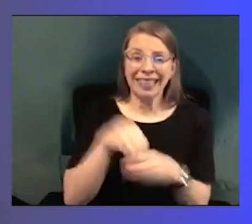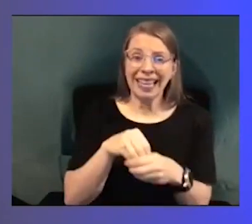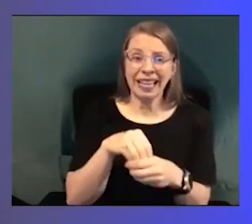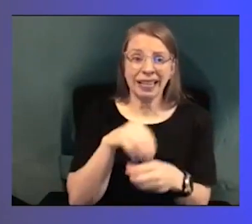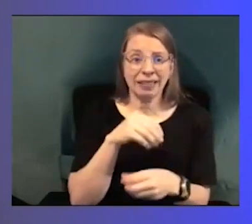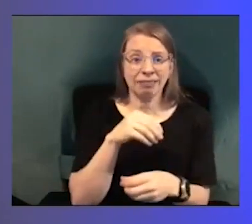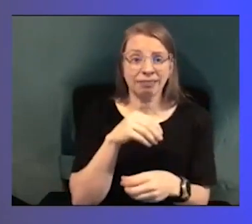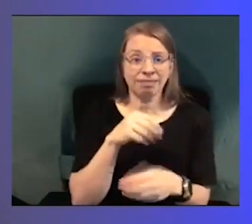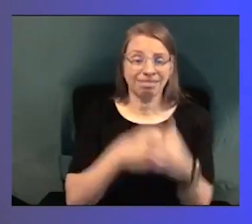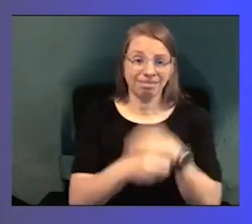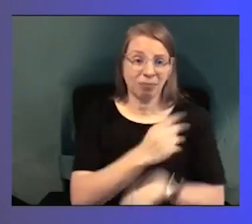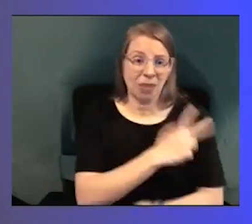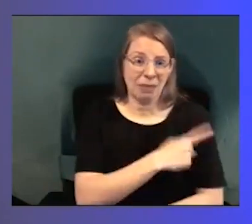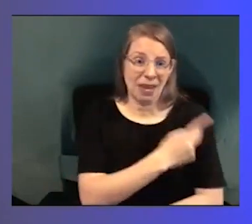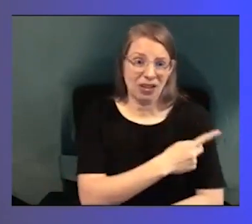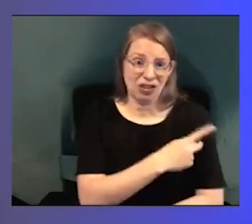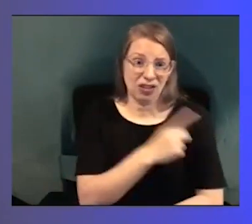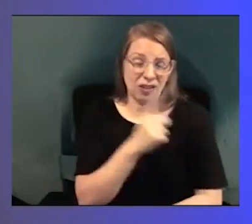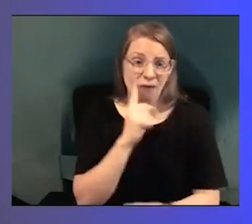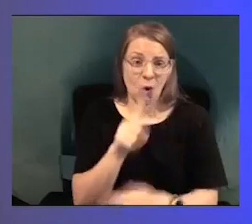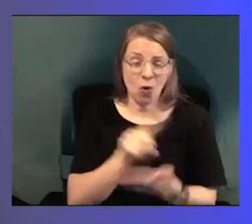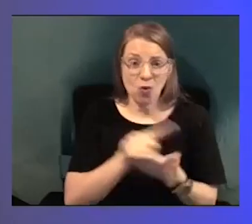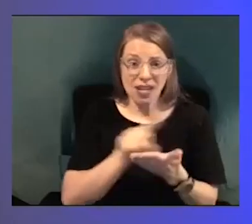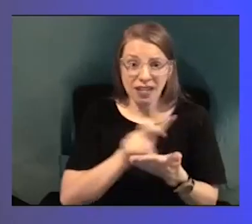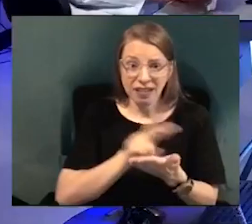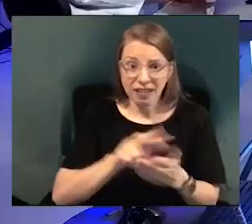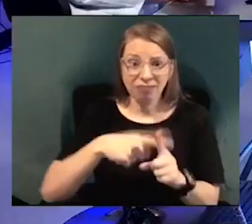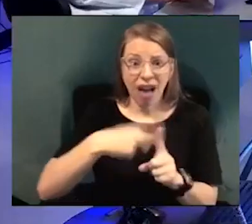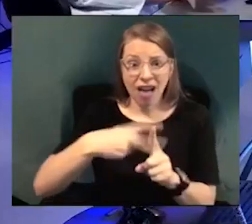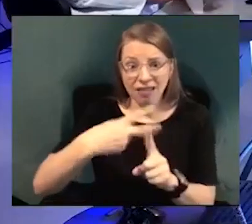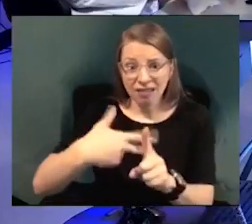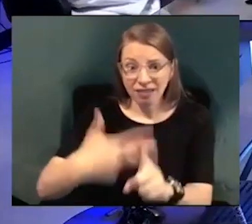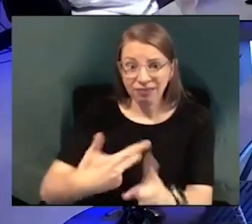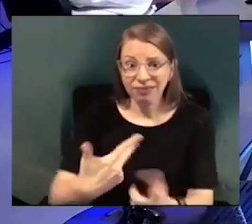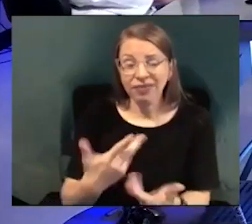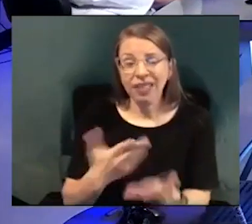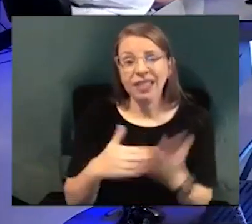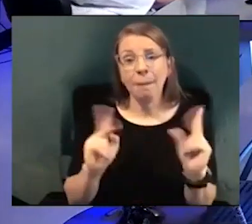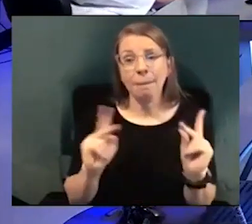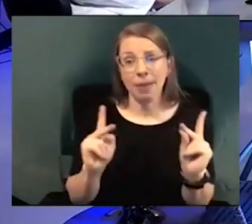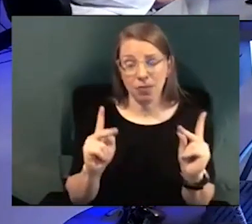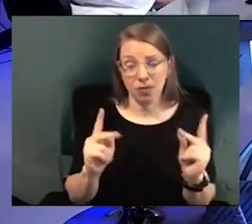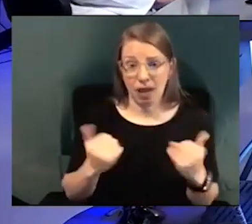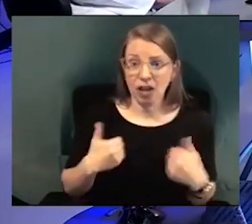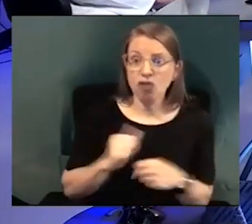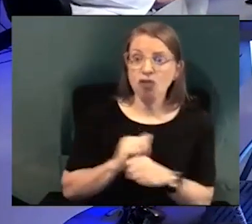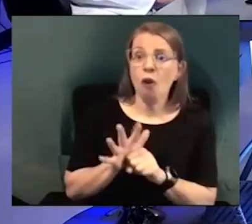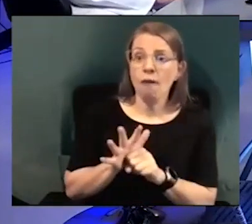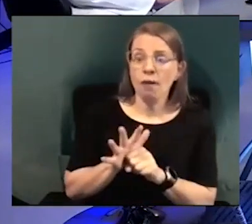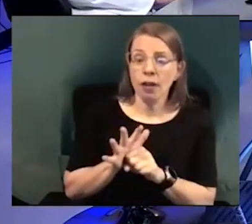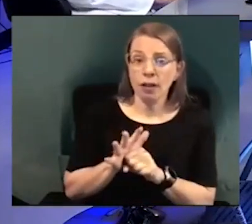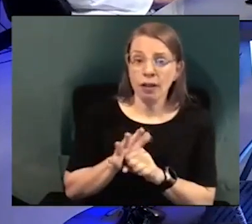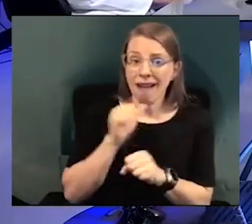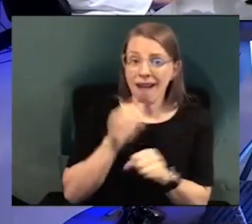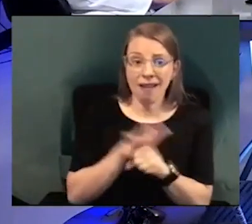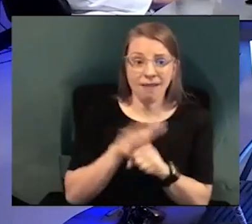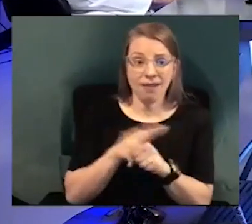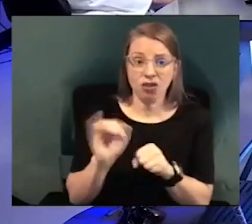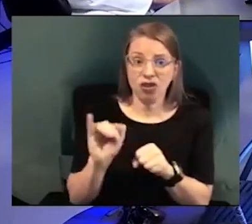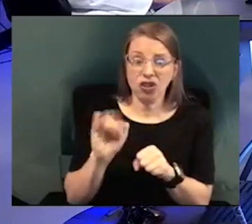couple of months at a time. It's unbelievable. So some people have had COVID, are underinsured, may not be